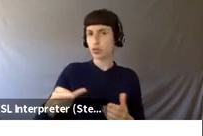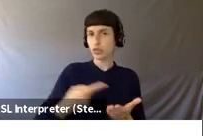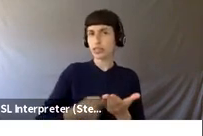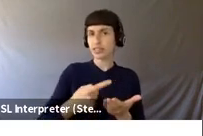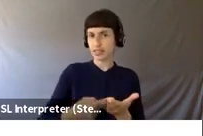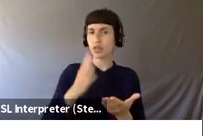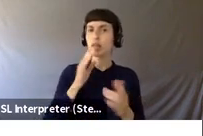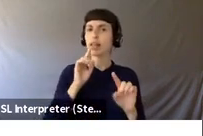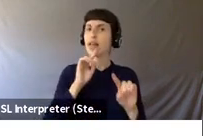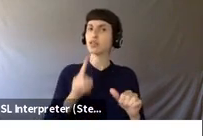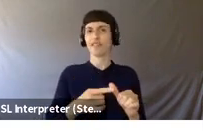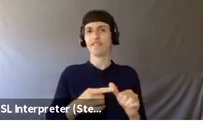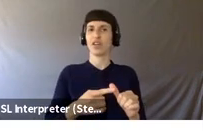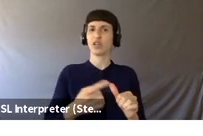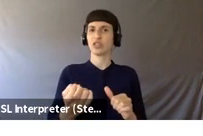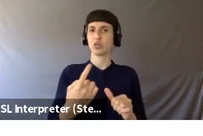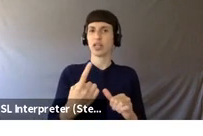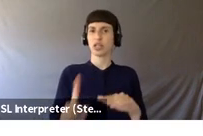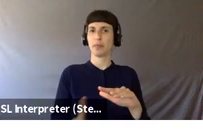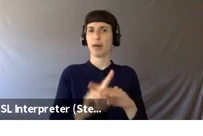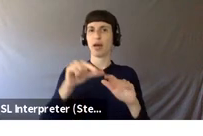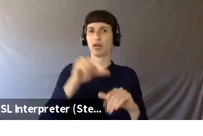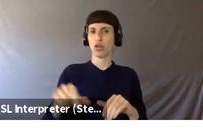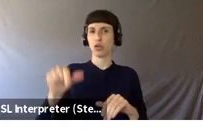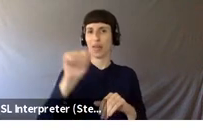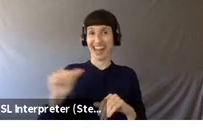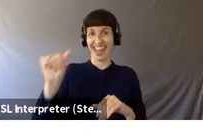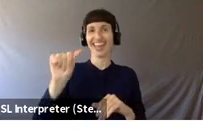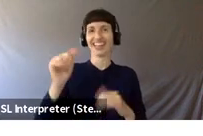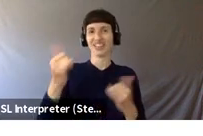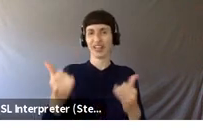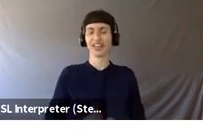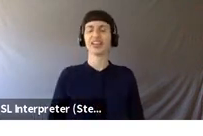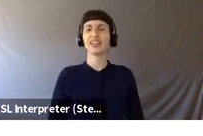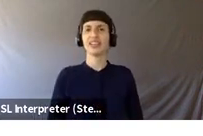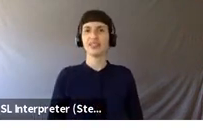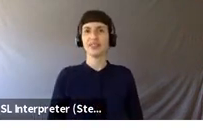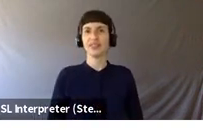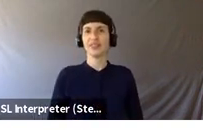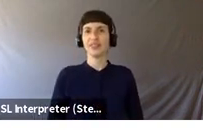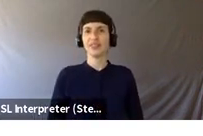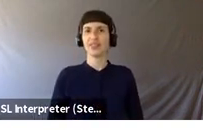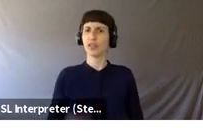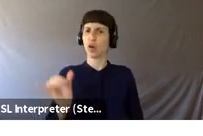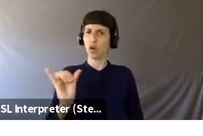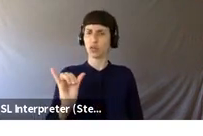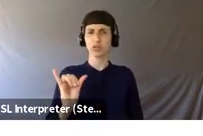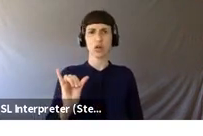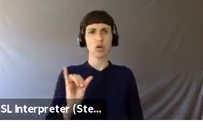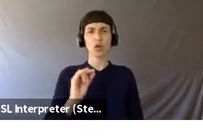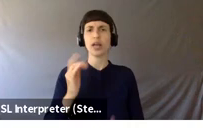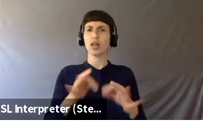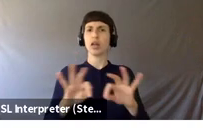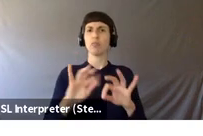saw come up in the Q&A today. That being said, I want to remind us that we want to always take opportunities to get better. I know that